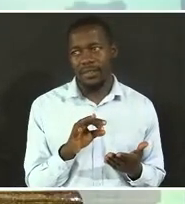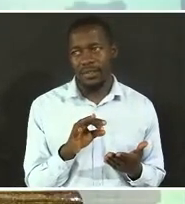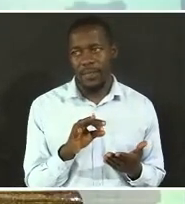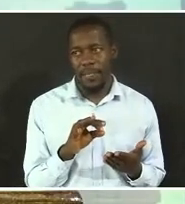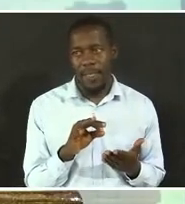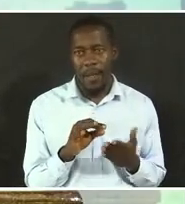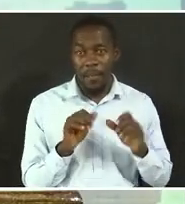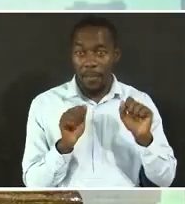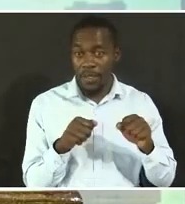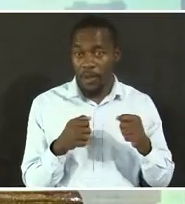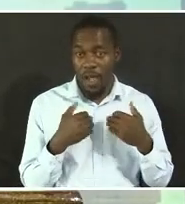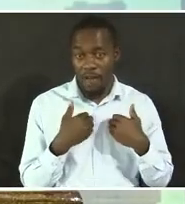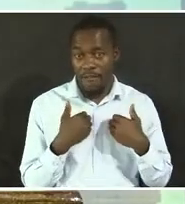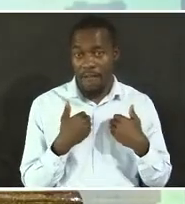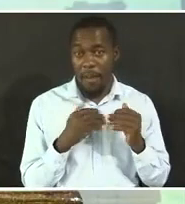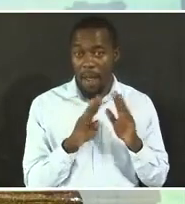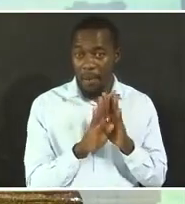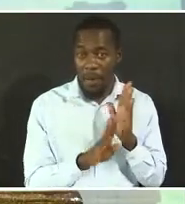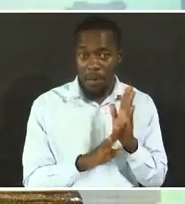You may have a Bible and you're foolish.